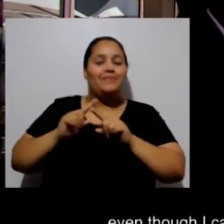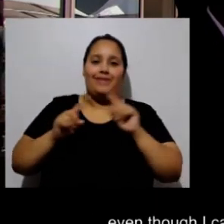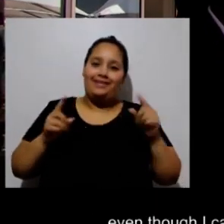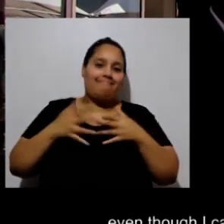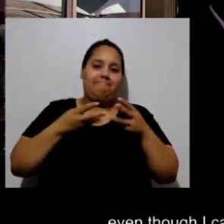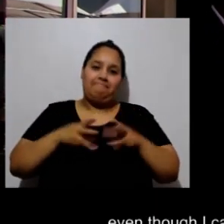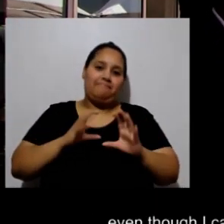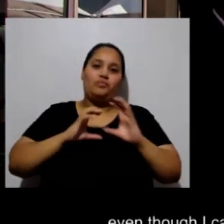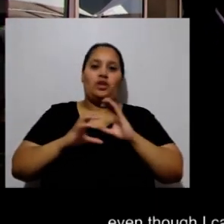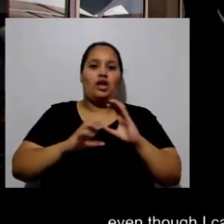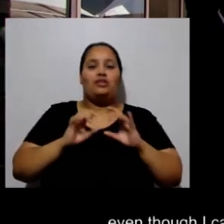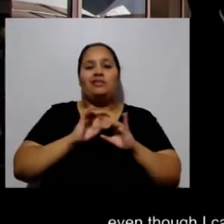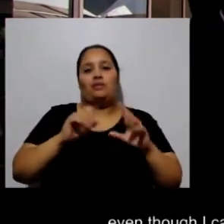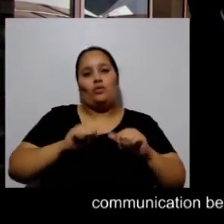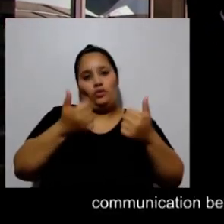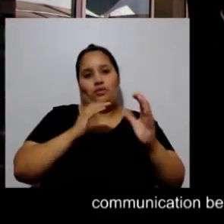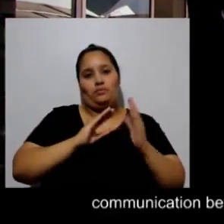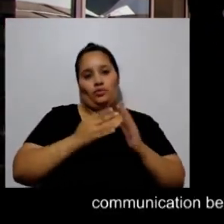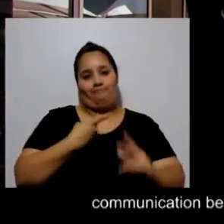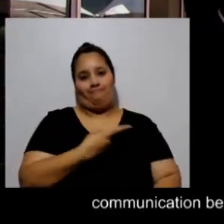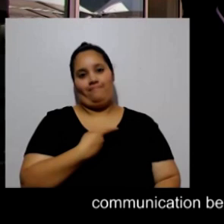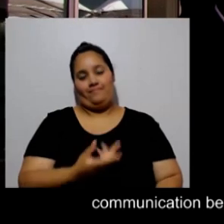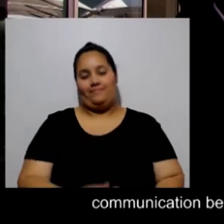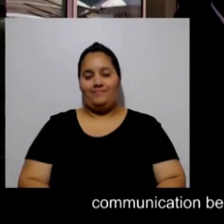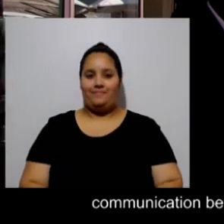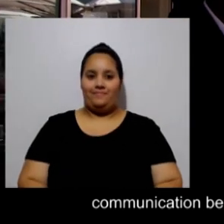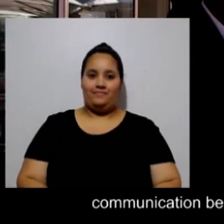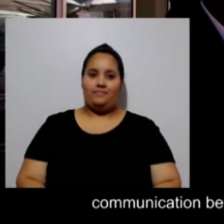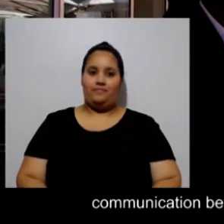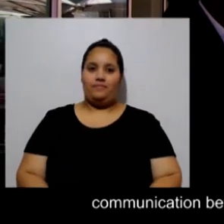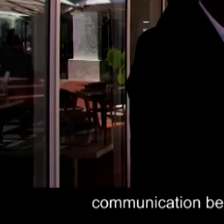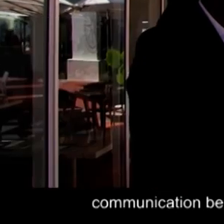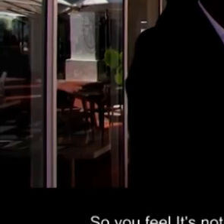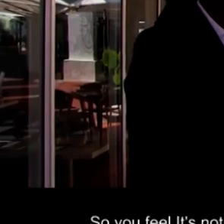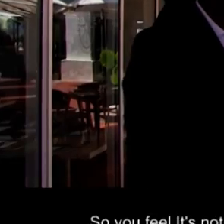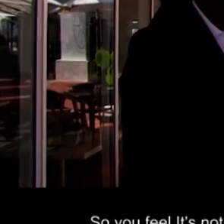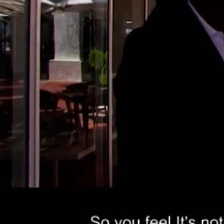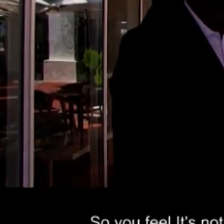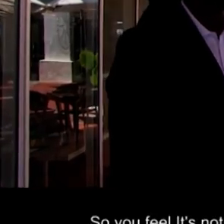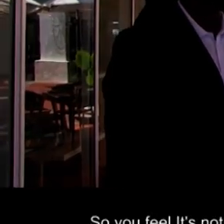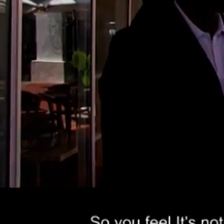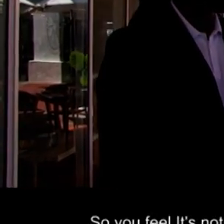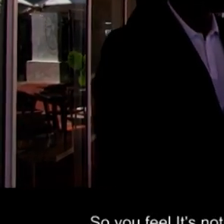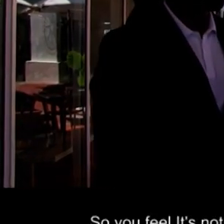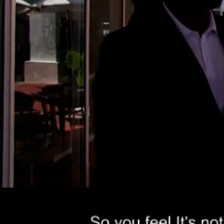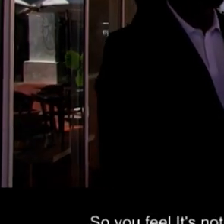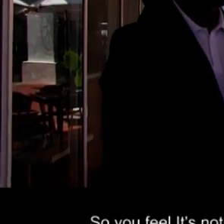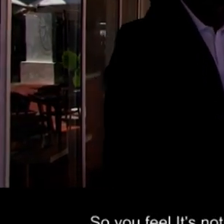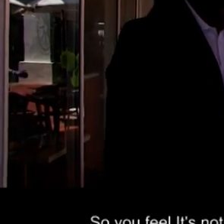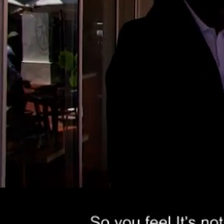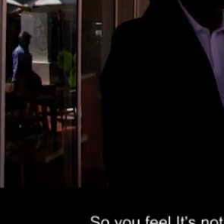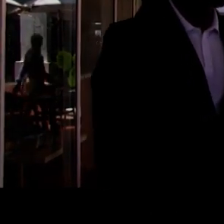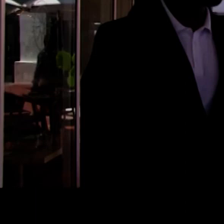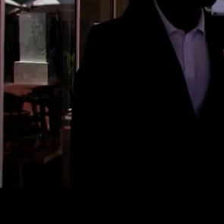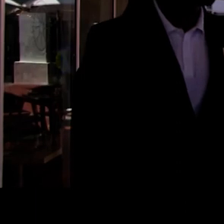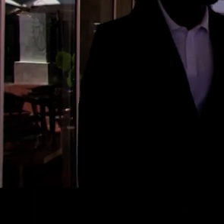cannot respond in the same way. But anyway, communication between the two of us has been simplified in that manner. So, you feel that it's not really a big challenge